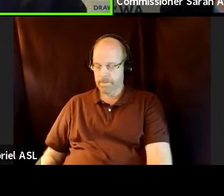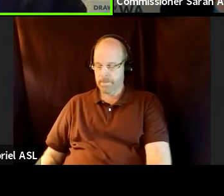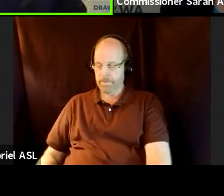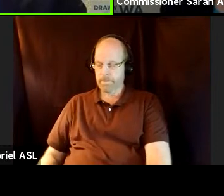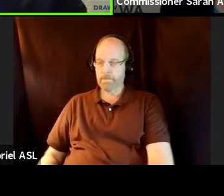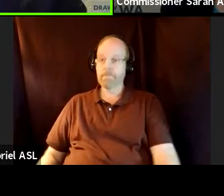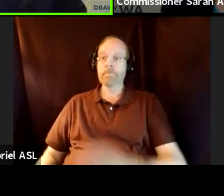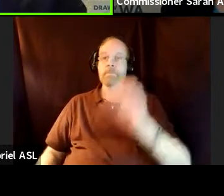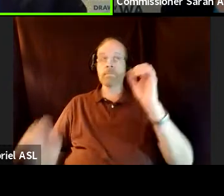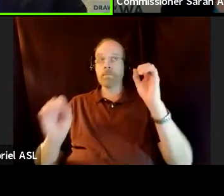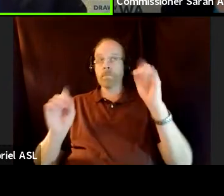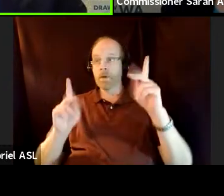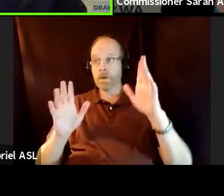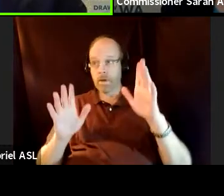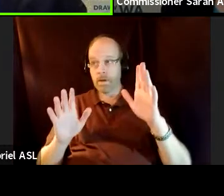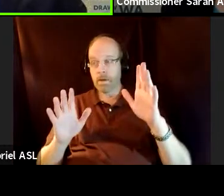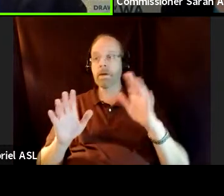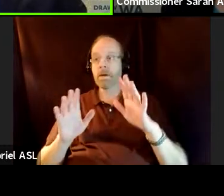Okay.